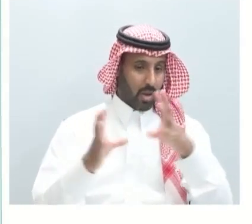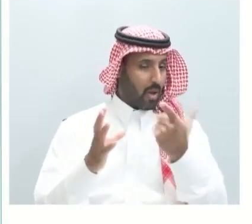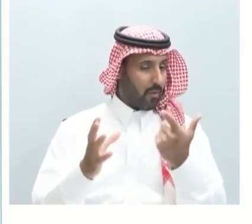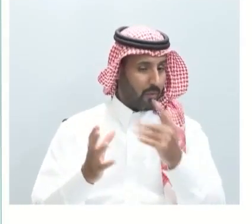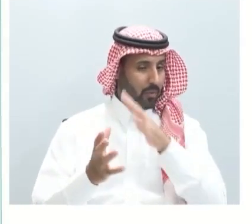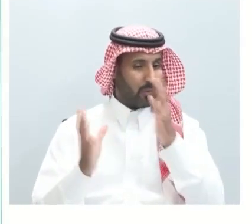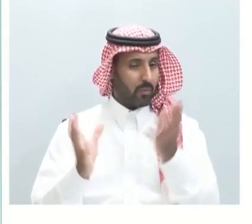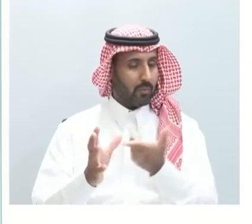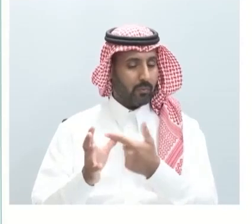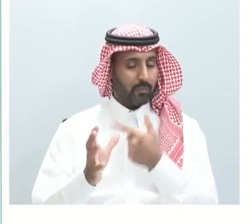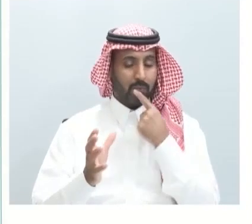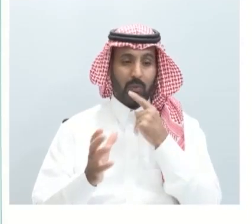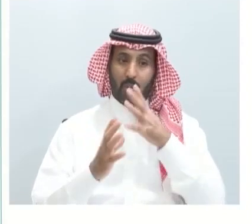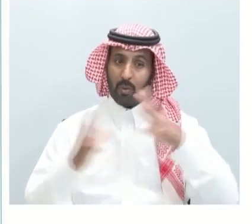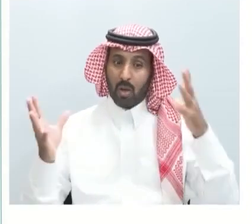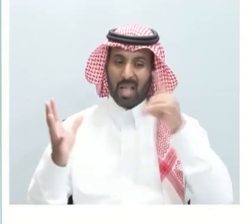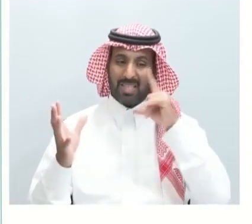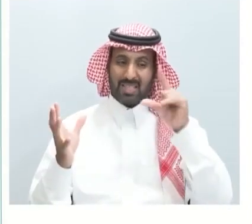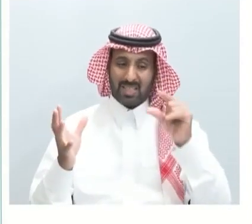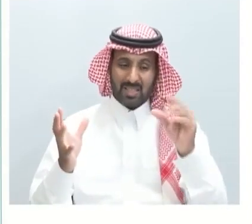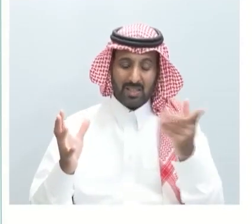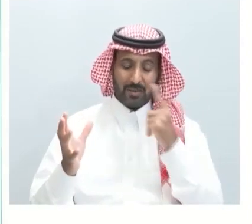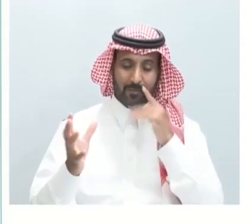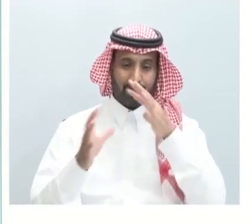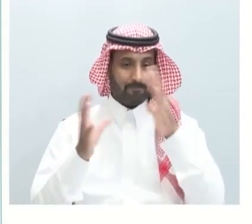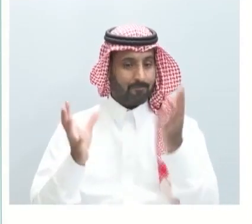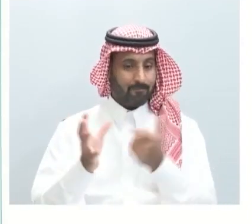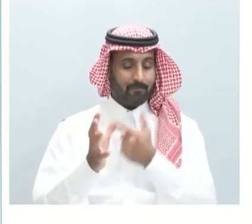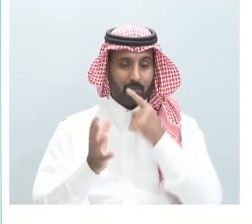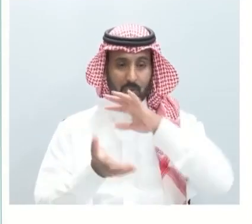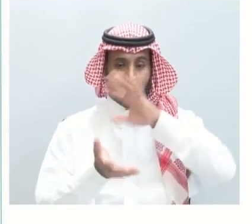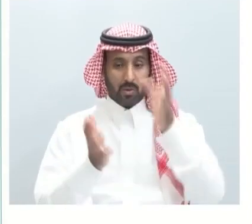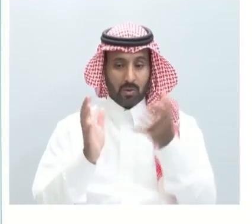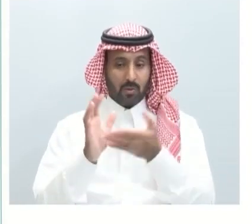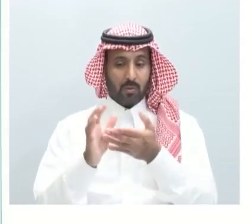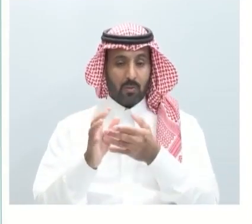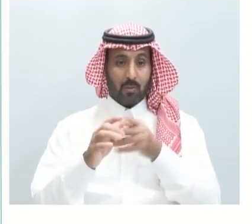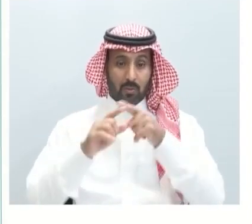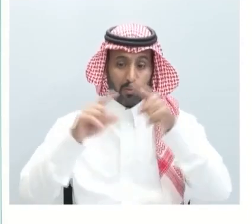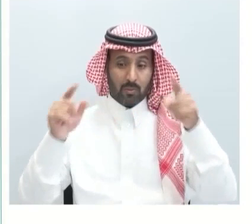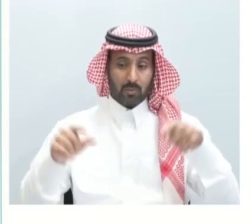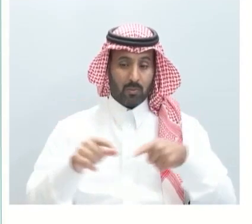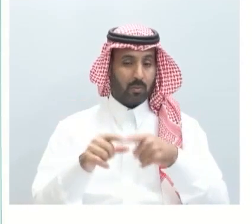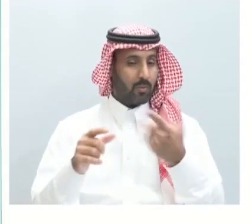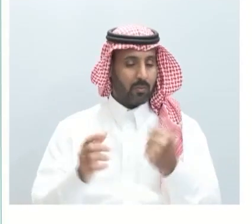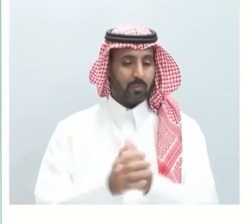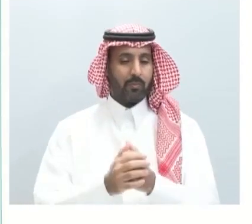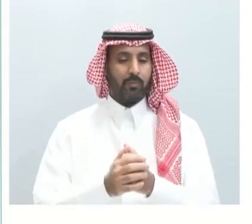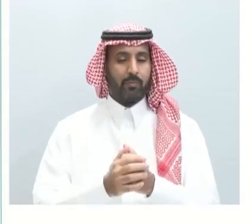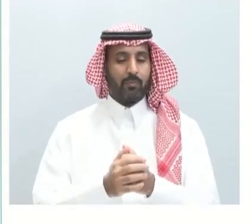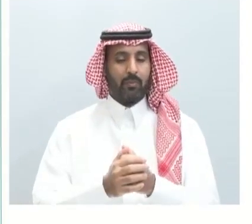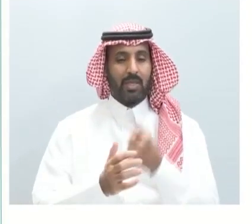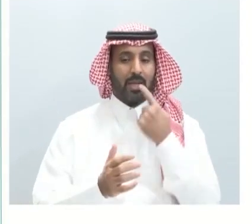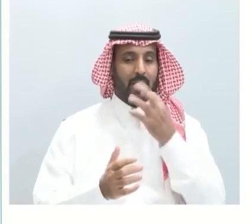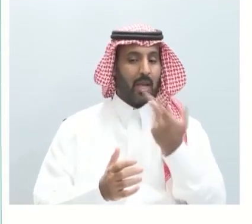of something. Size, like large, small. Shape, like round or maybe square looking.